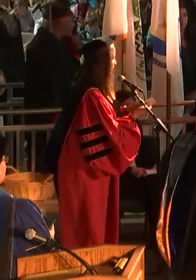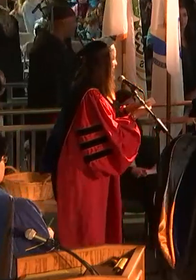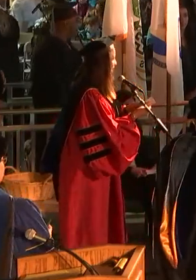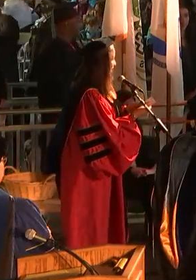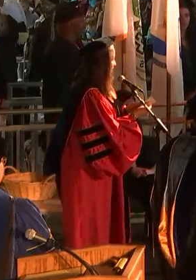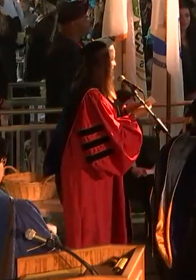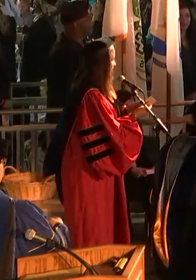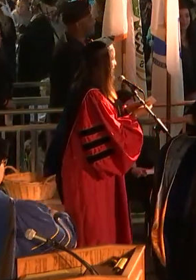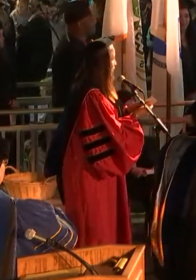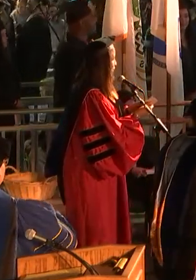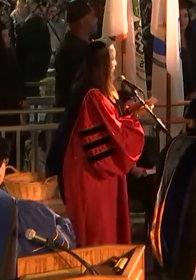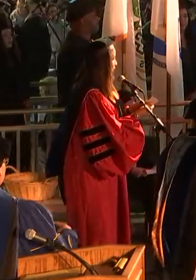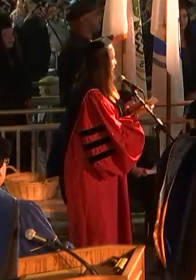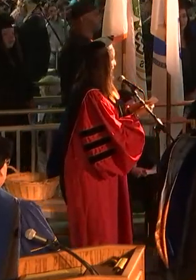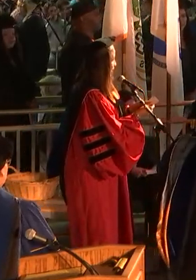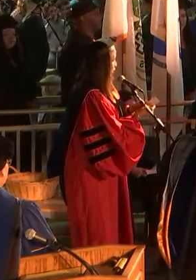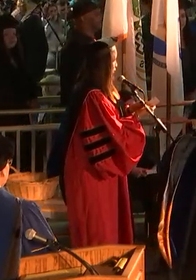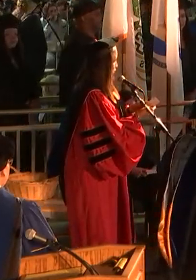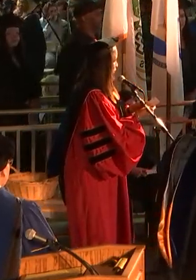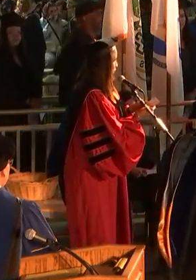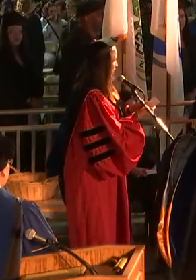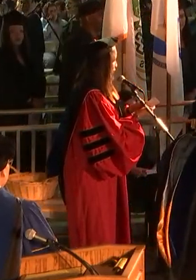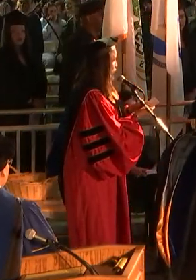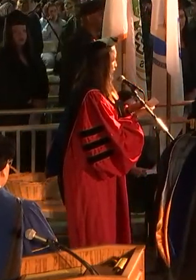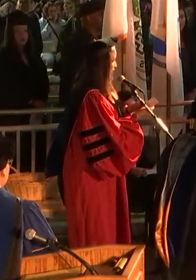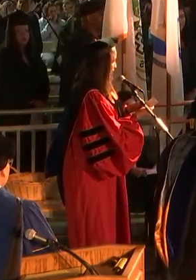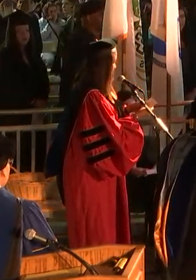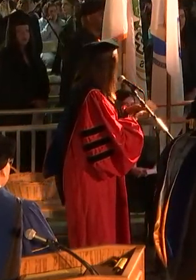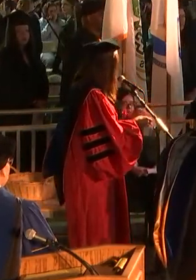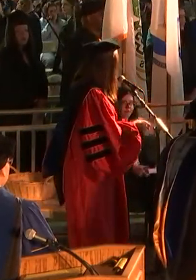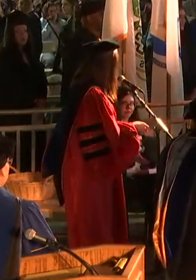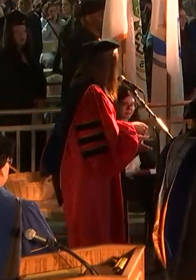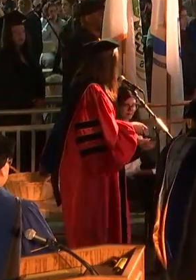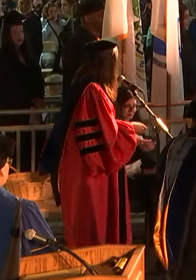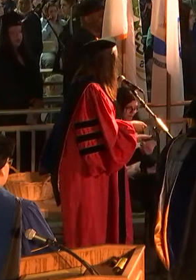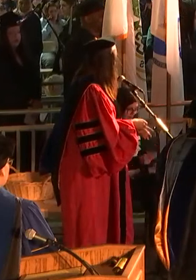Santos, okay. Exelia Rodriguez Santos, magna cum laude.